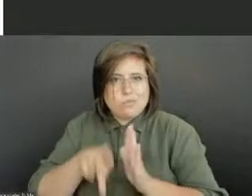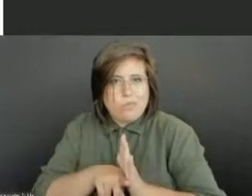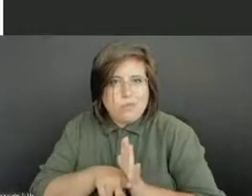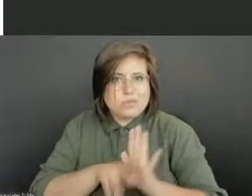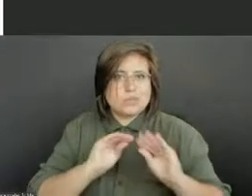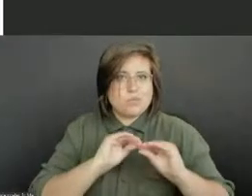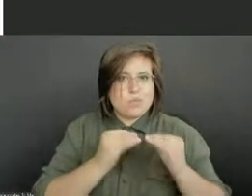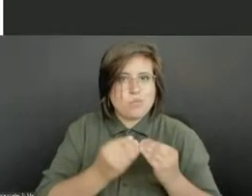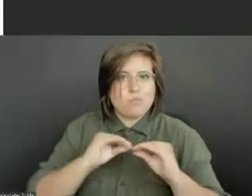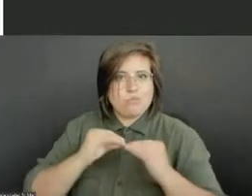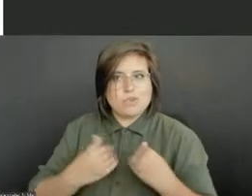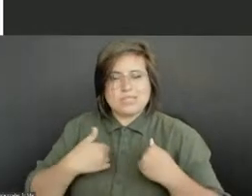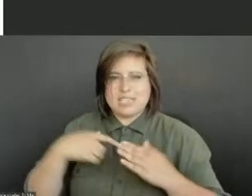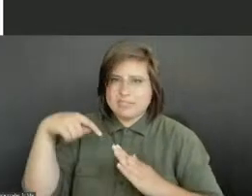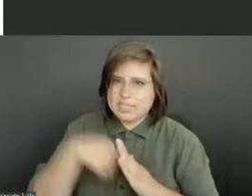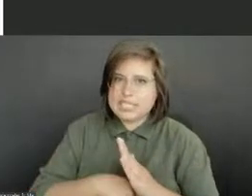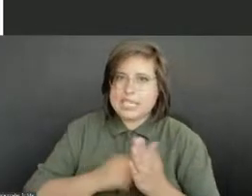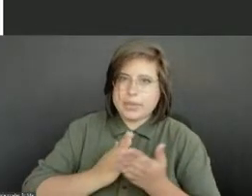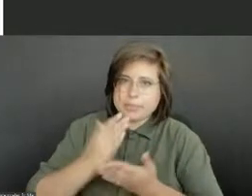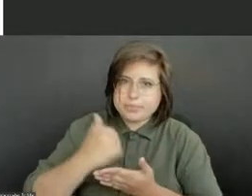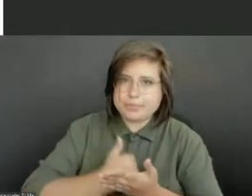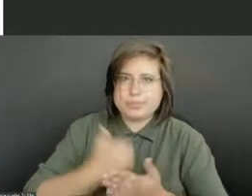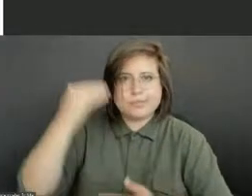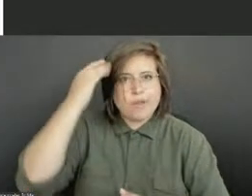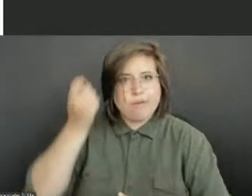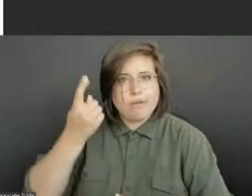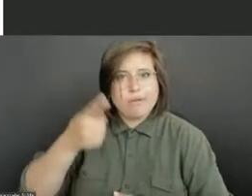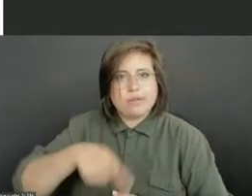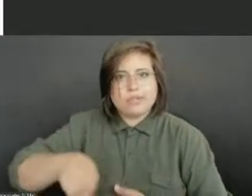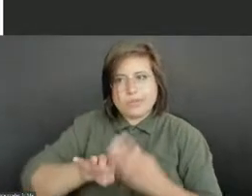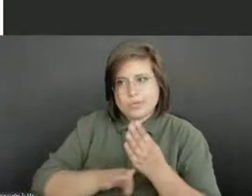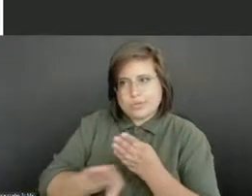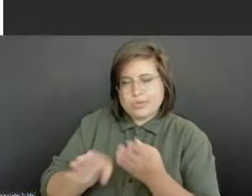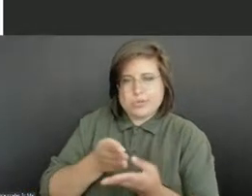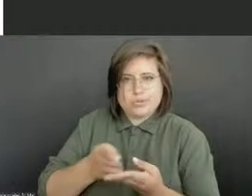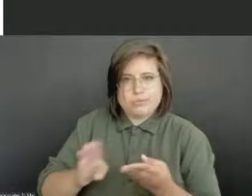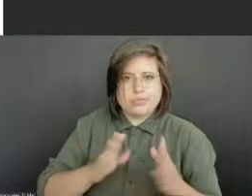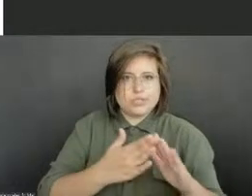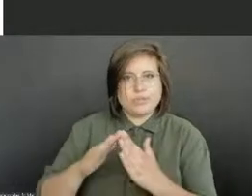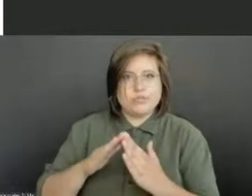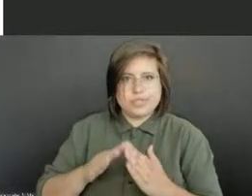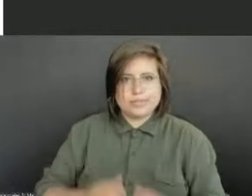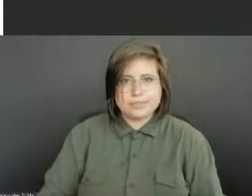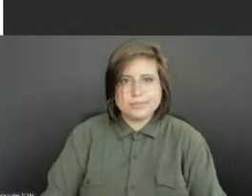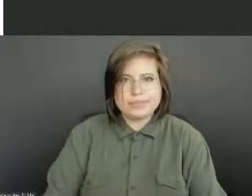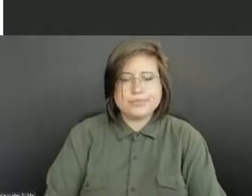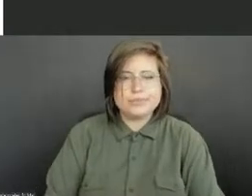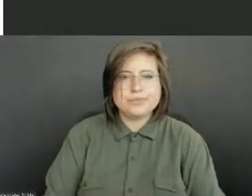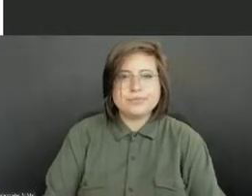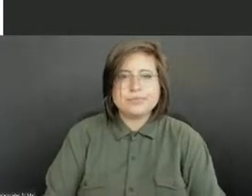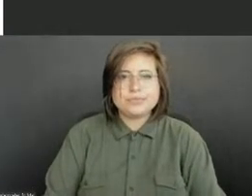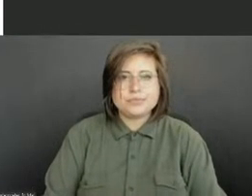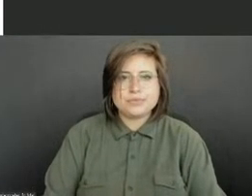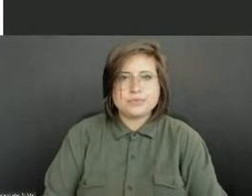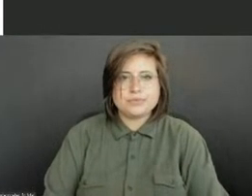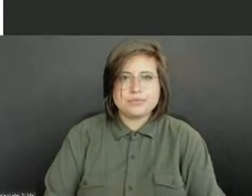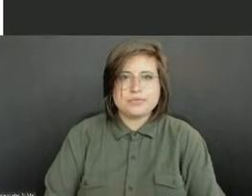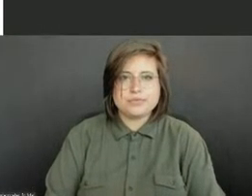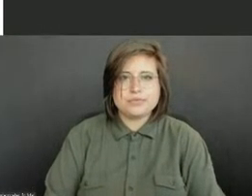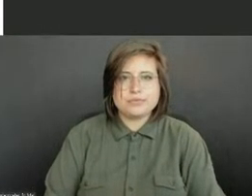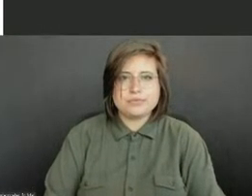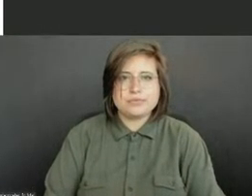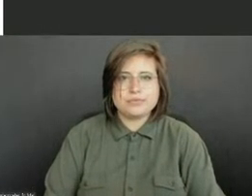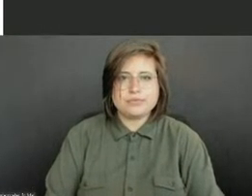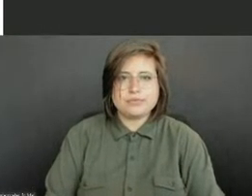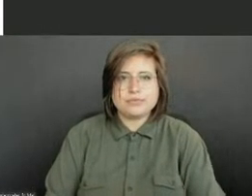that have deep knowledge of these minoritized and marginalized communities. And then if we can move to the next slide,